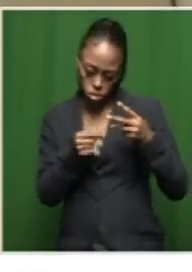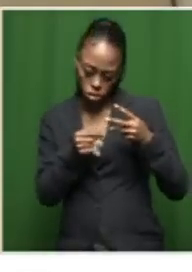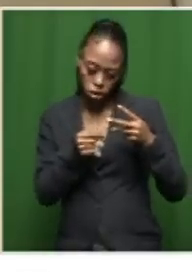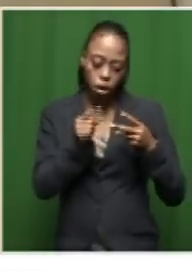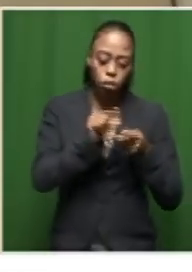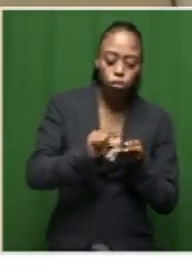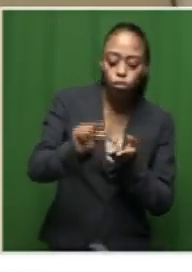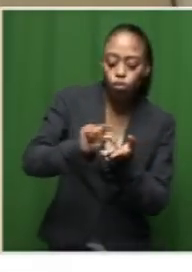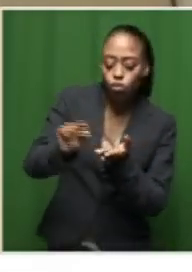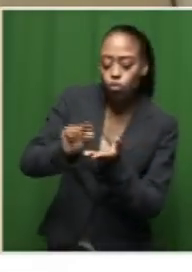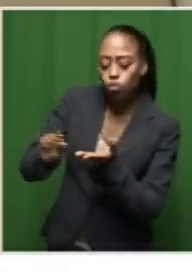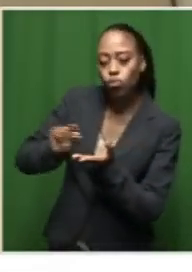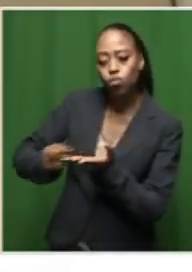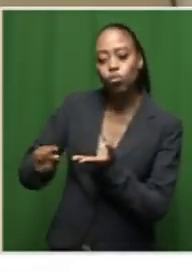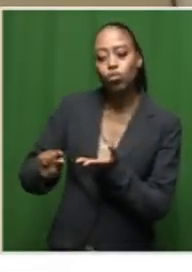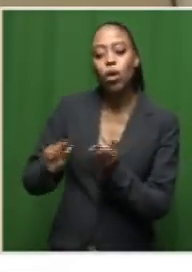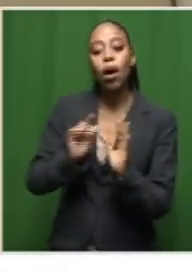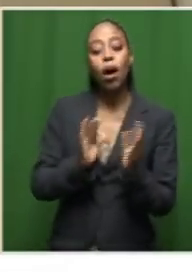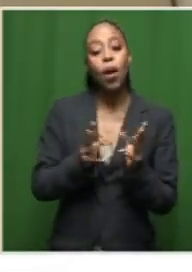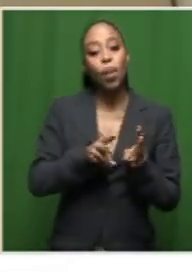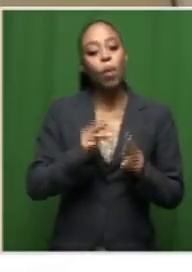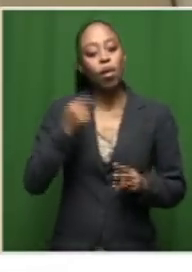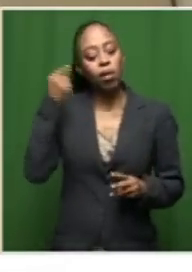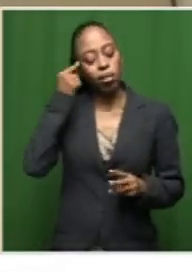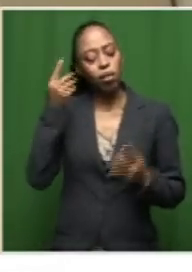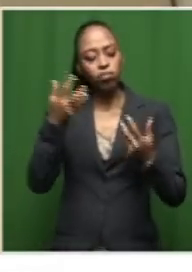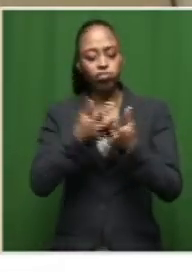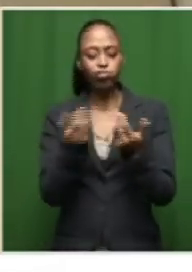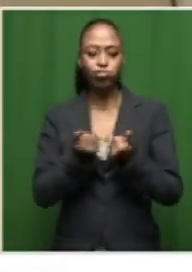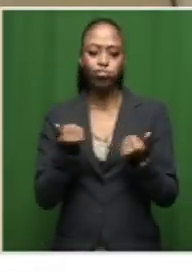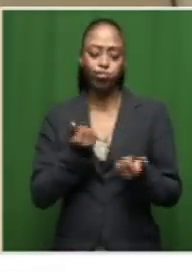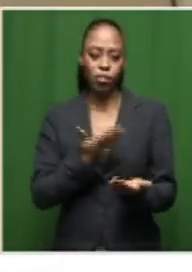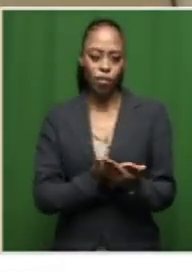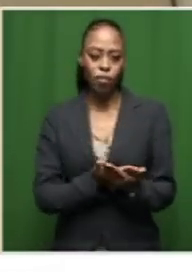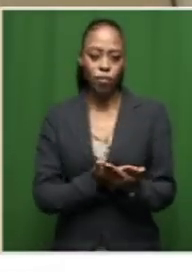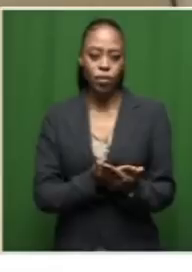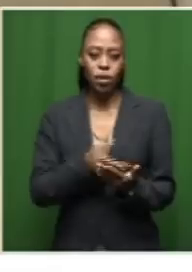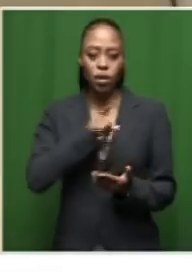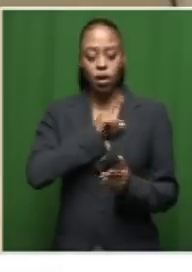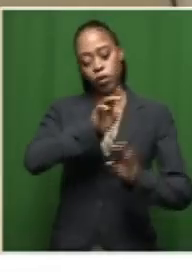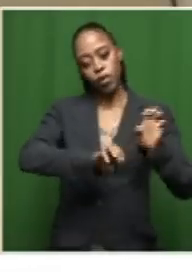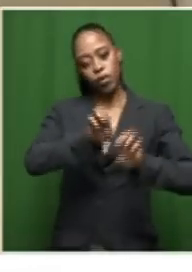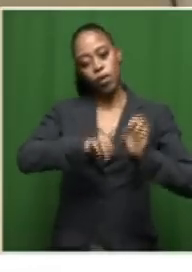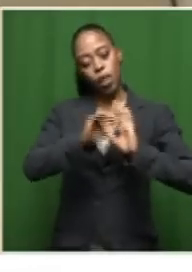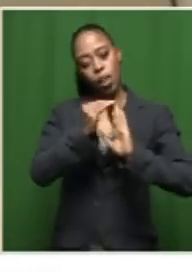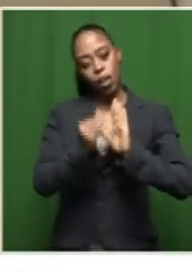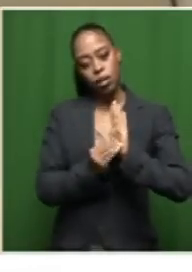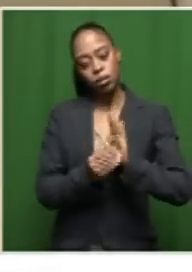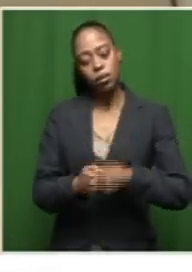benefit to those dependents in the manner that they deem fit when they view their dependency on